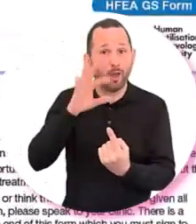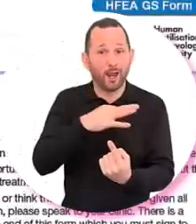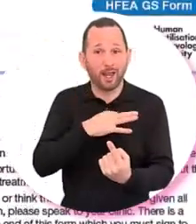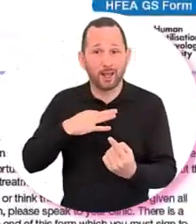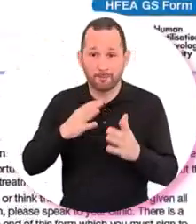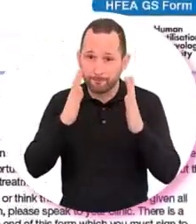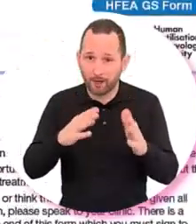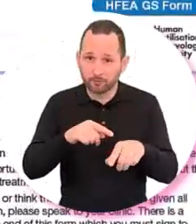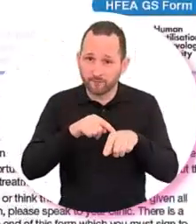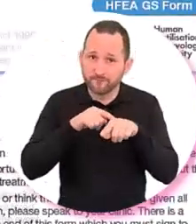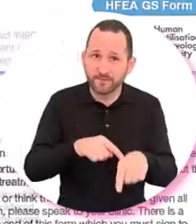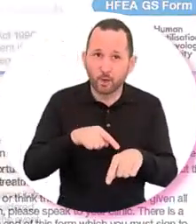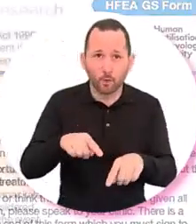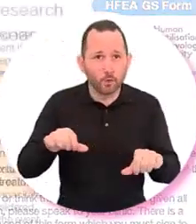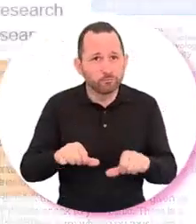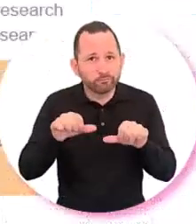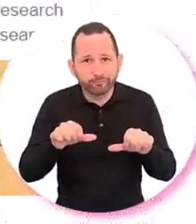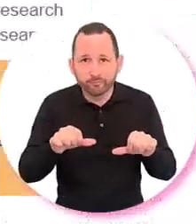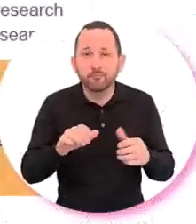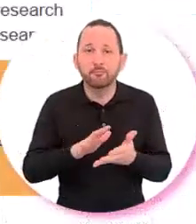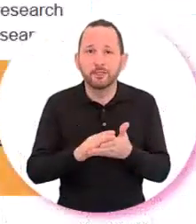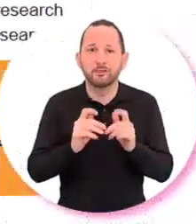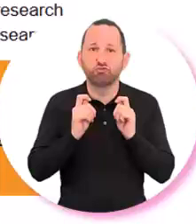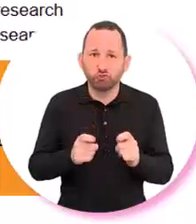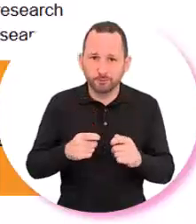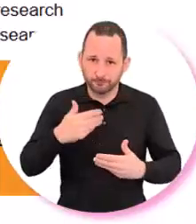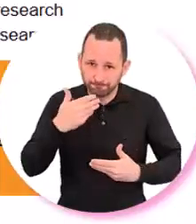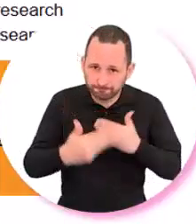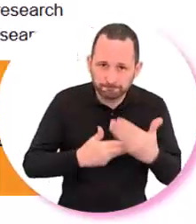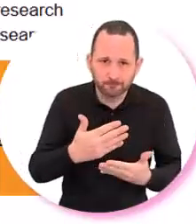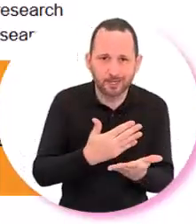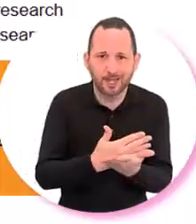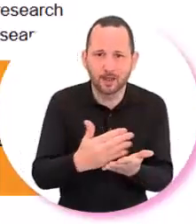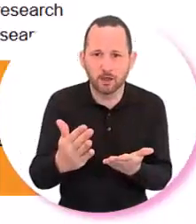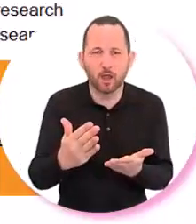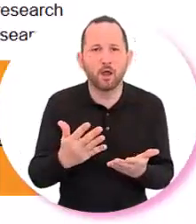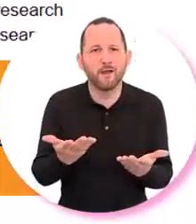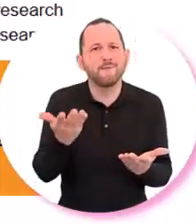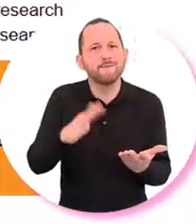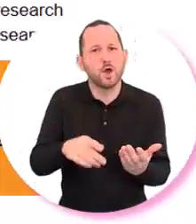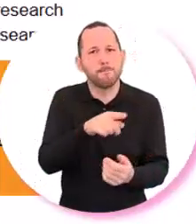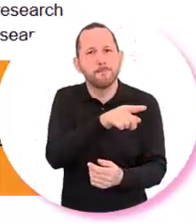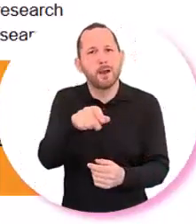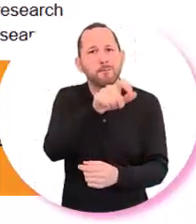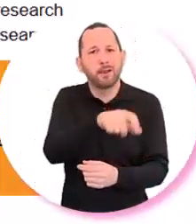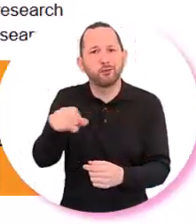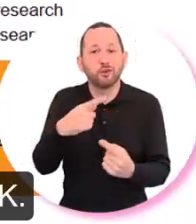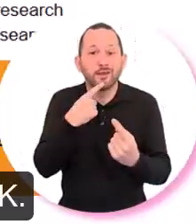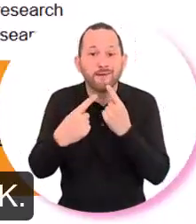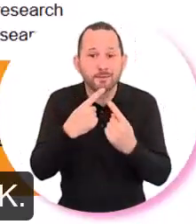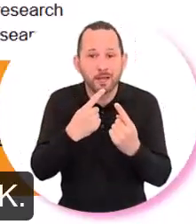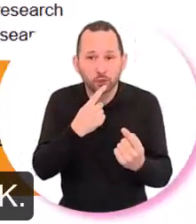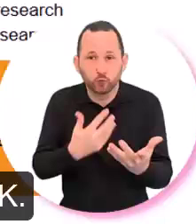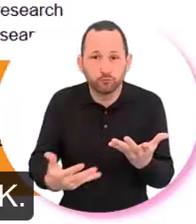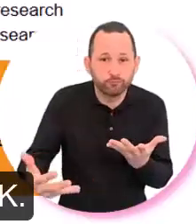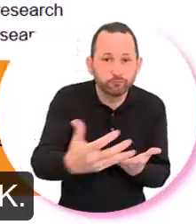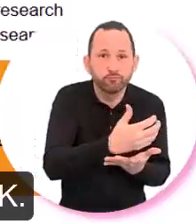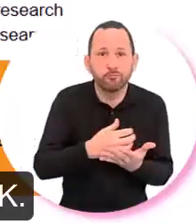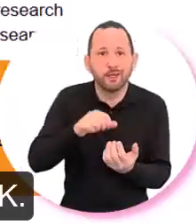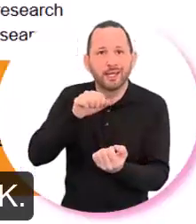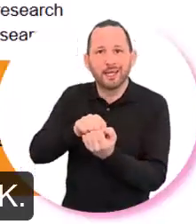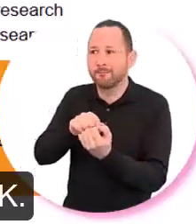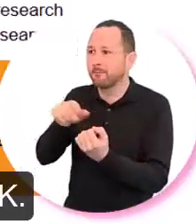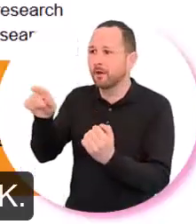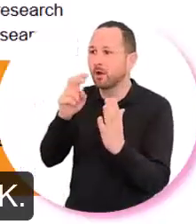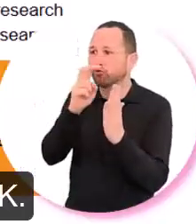they're essential for your treatment to proceed. Clinics must also obtain information from patients for the HFEA register, which